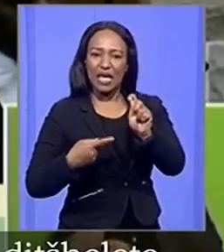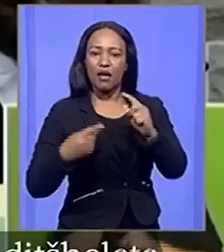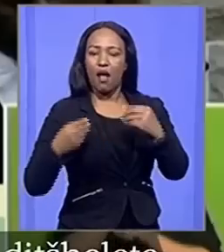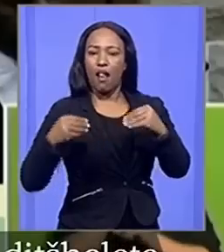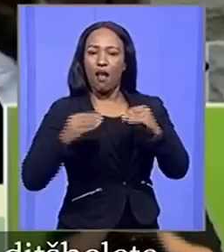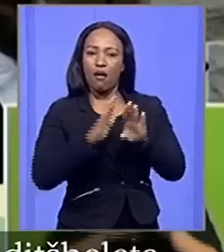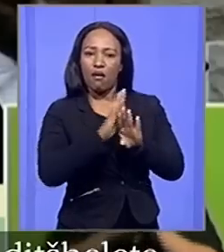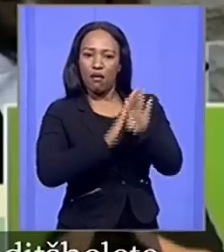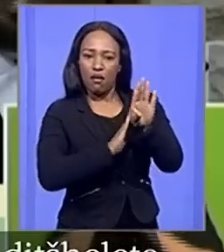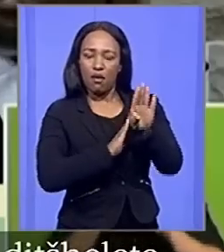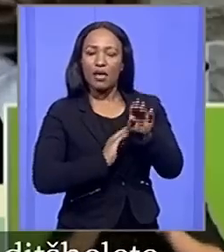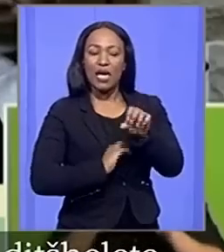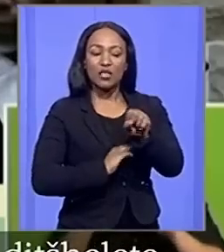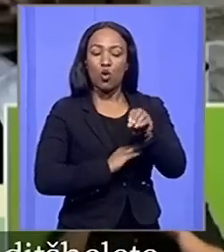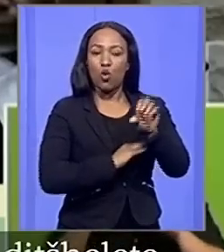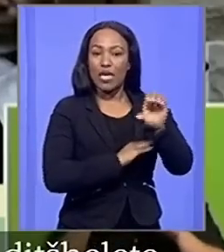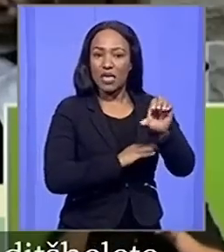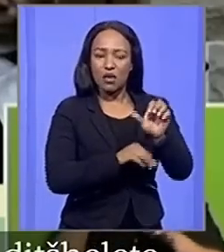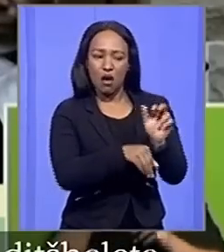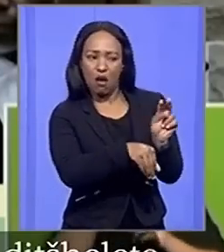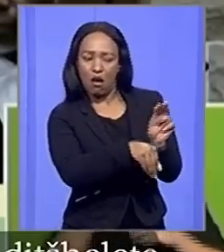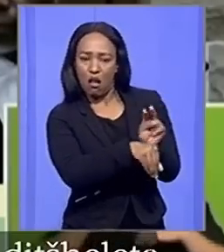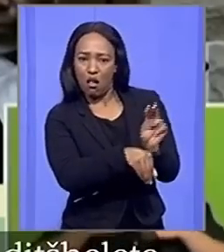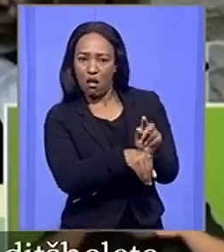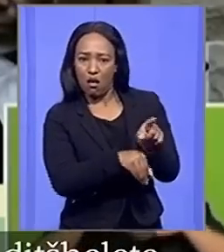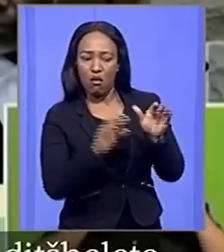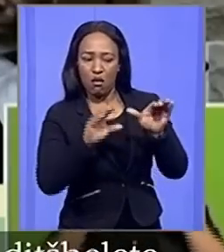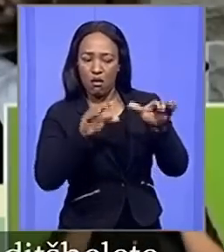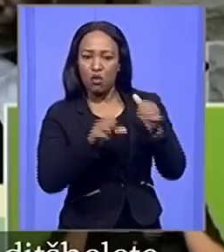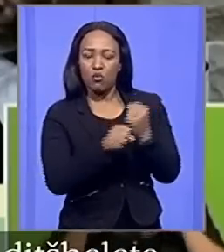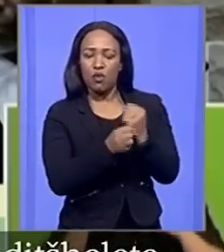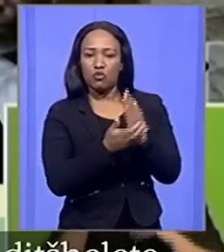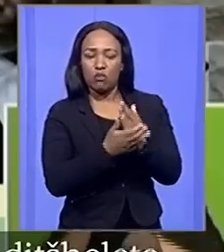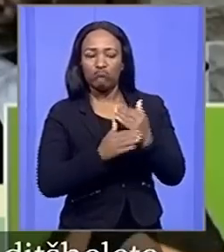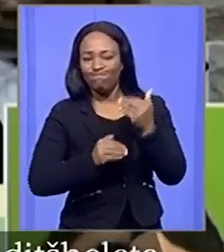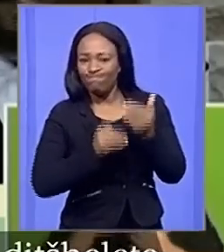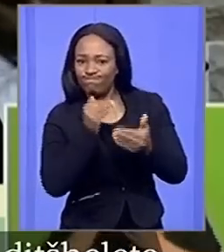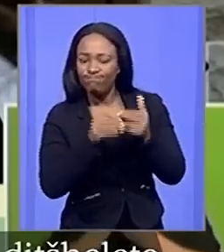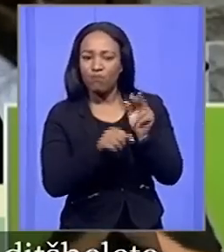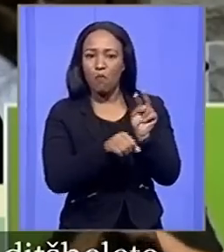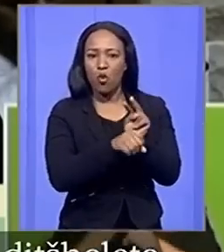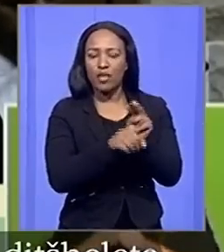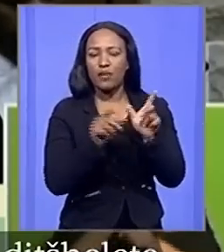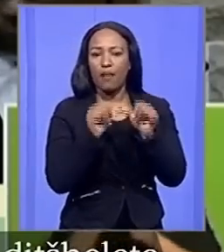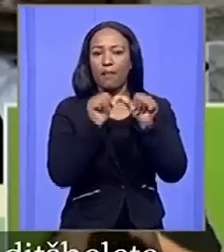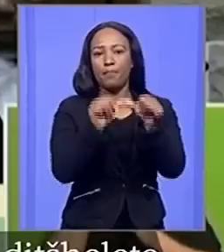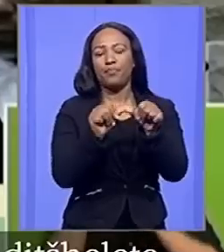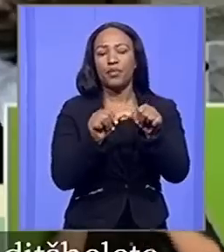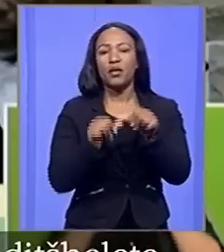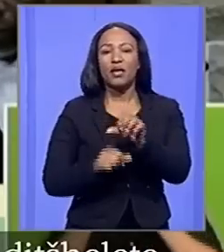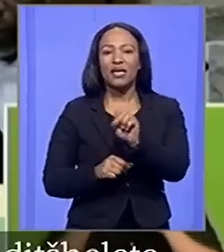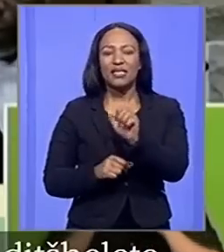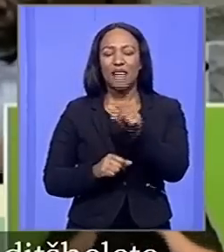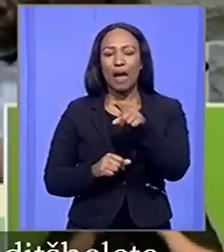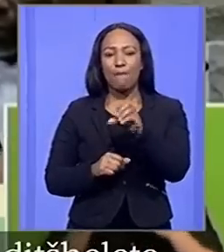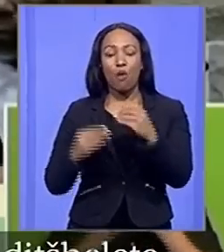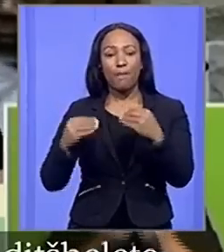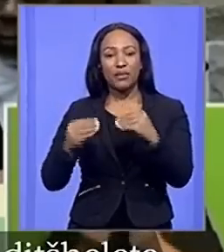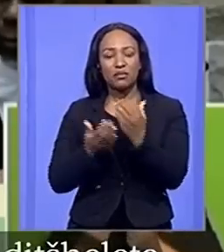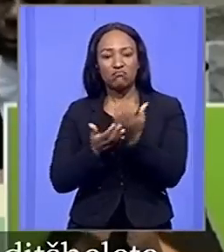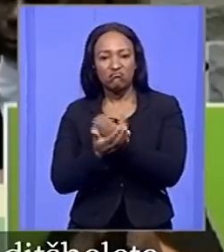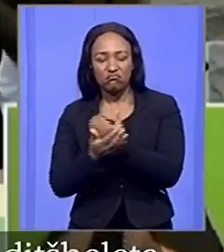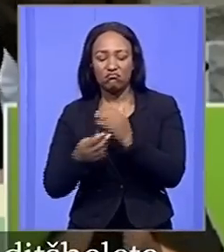and state-owned enterprises oversight to ensure the effective monitoring of initiatives such as the SAPO Business Rescue,